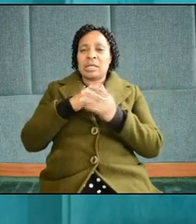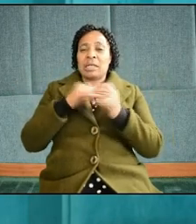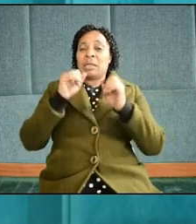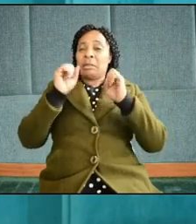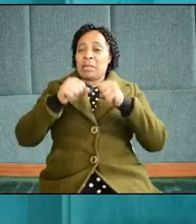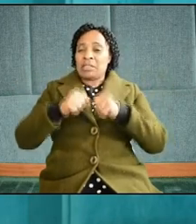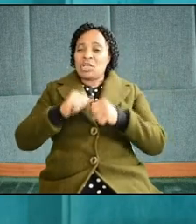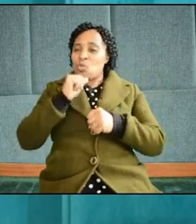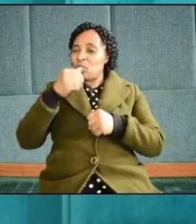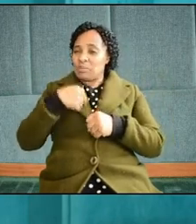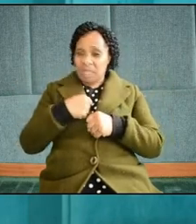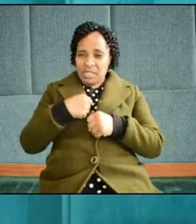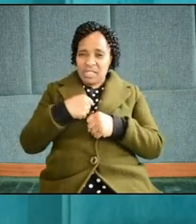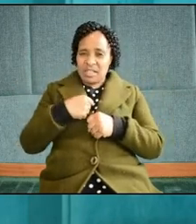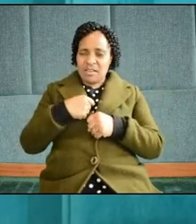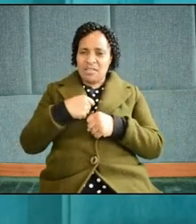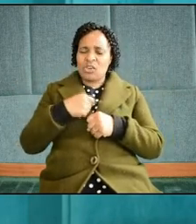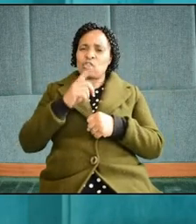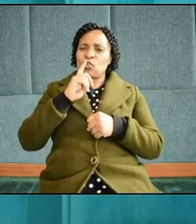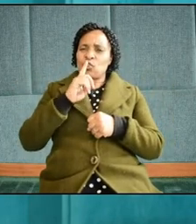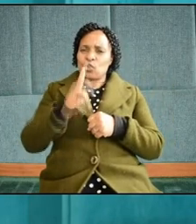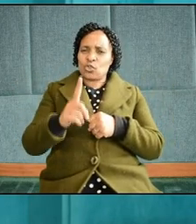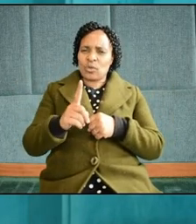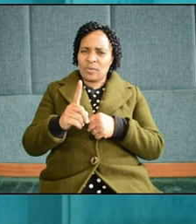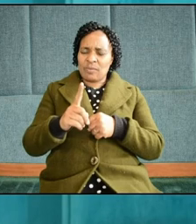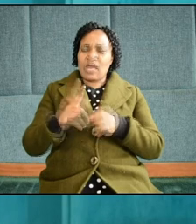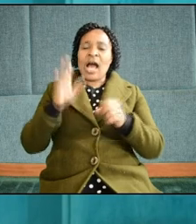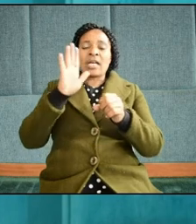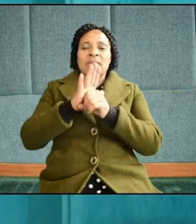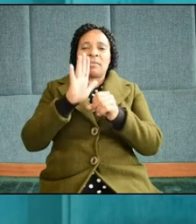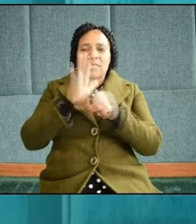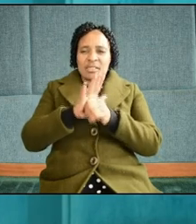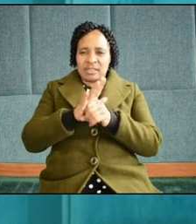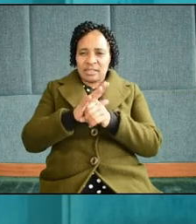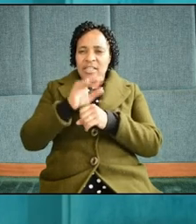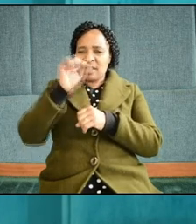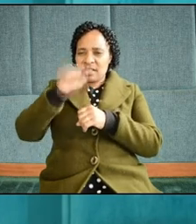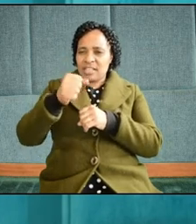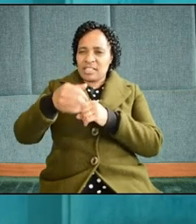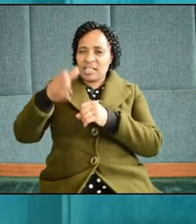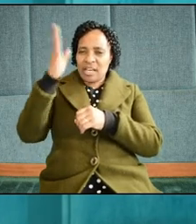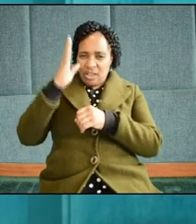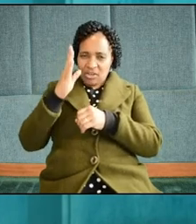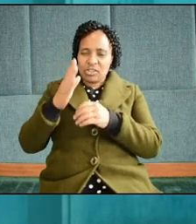That's just not me, yeah? So as much as, yes, God